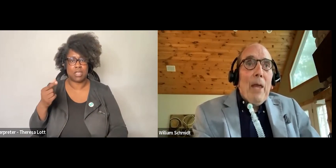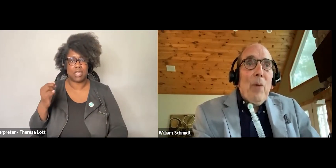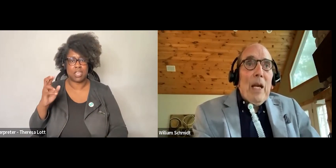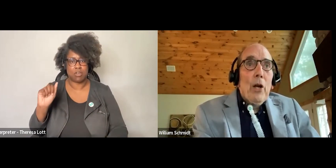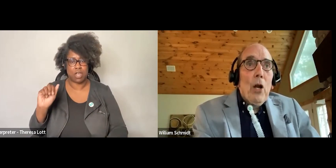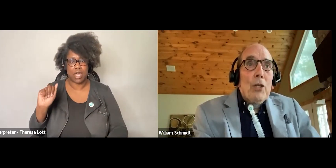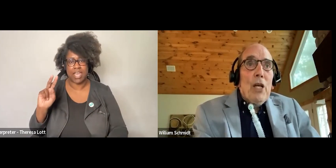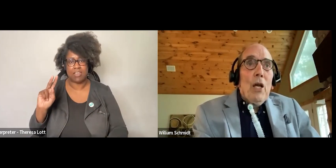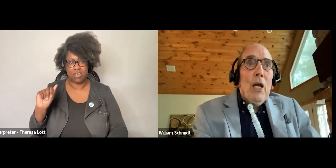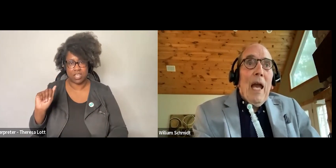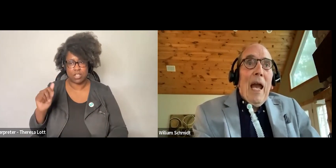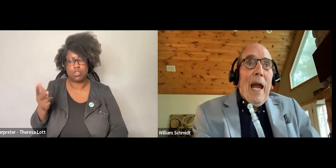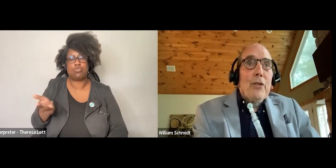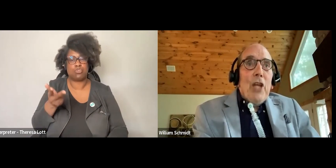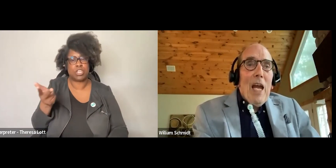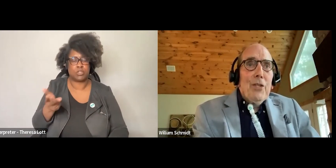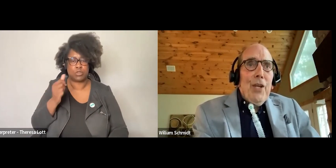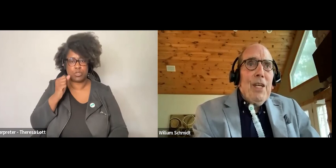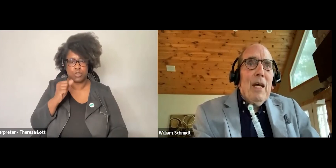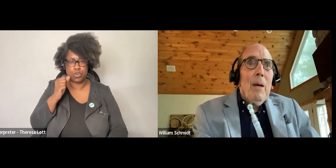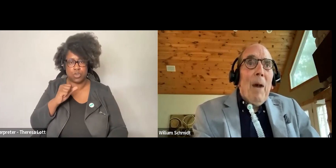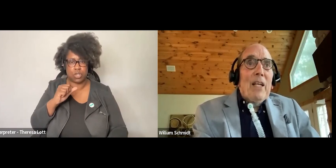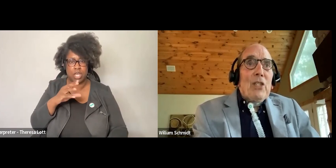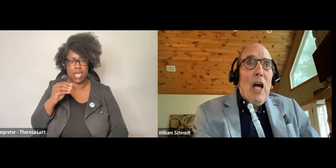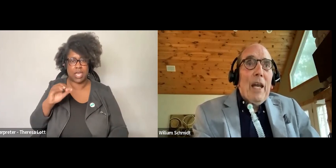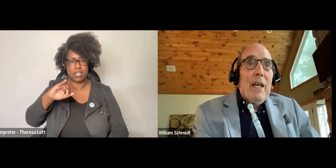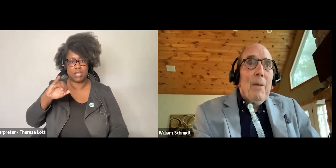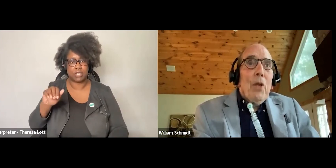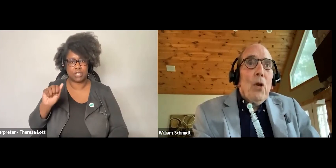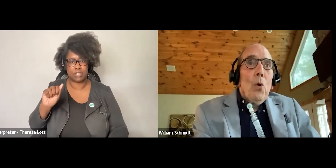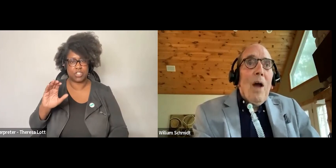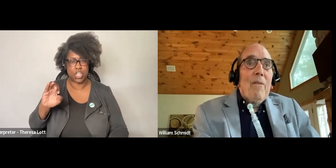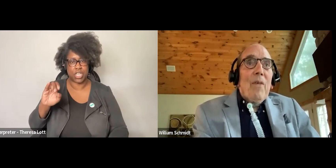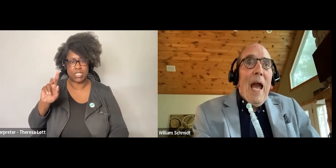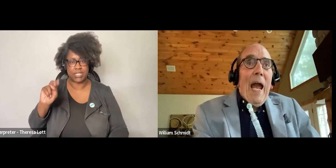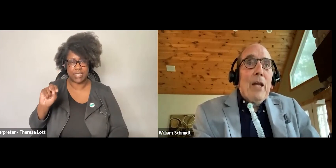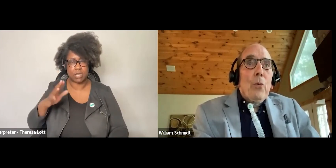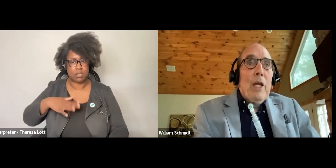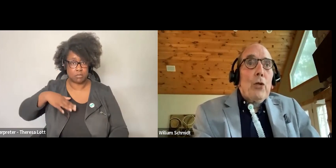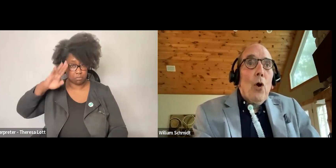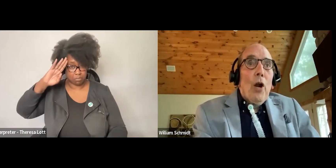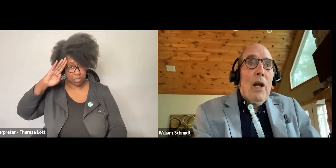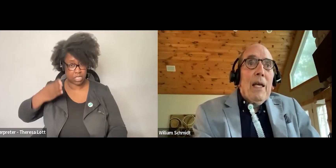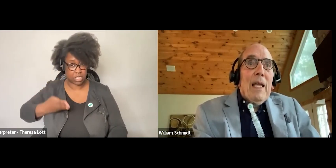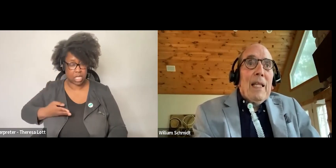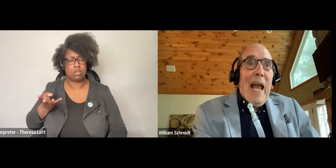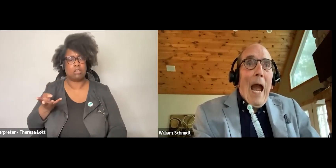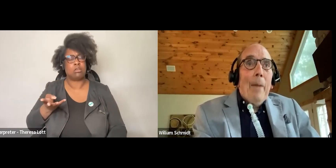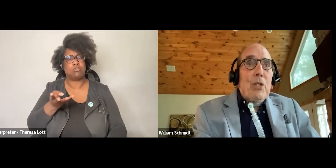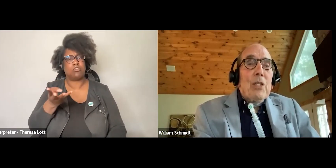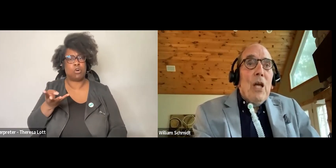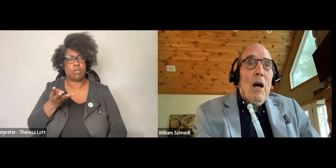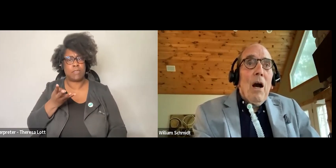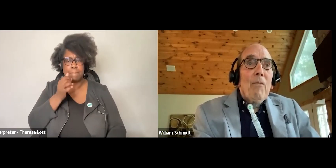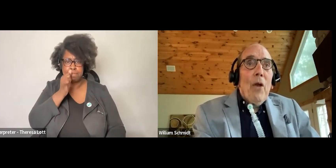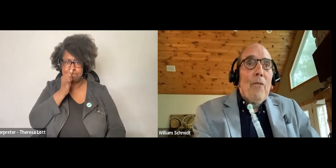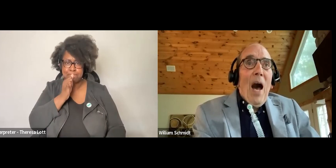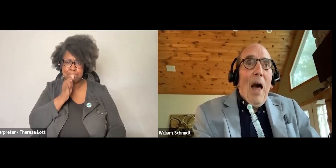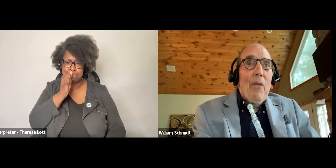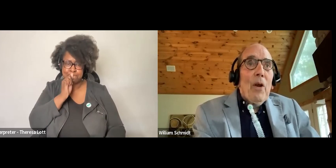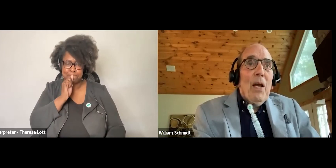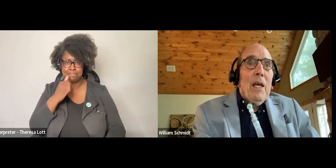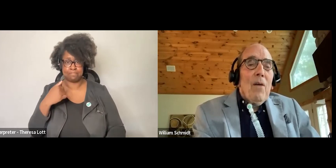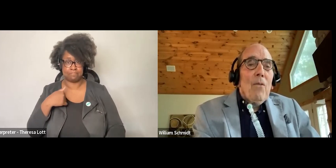Ava, my three girls, and Jason, my son, who have had to endure the absence of